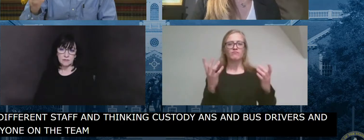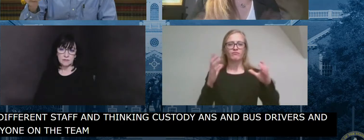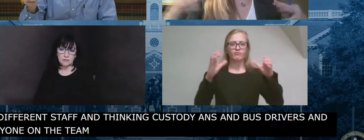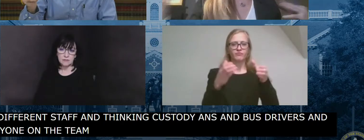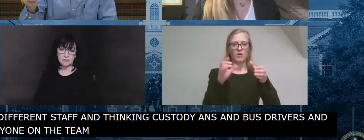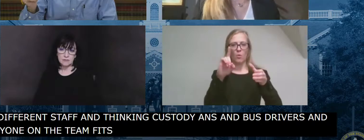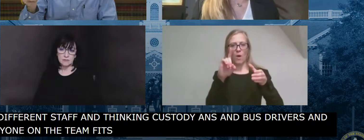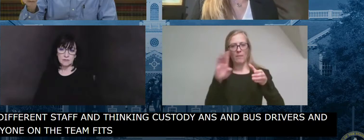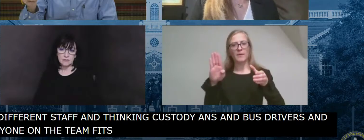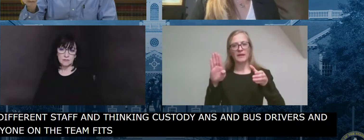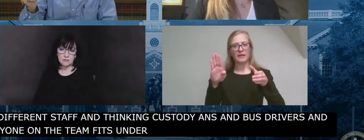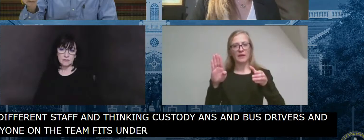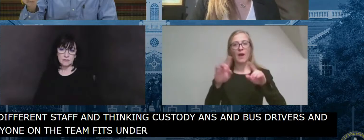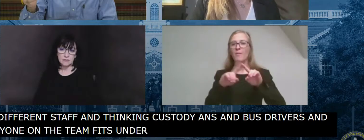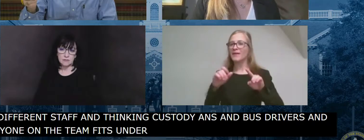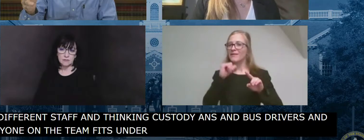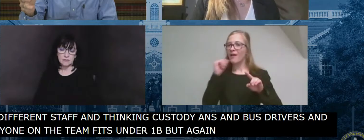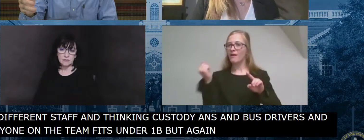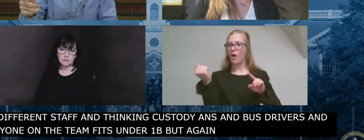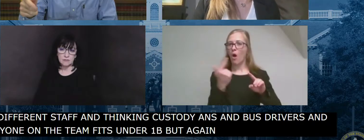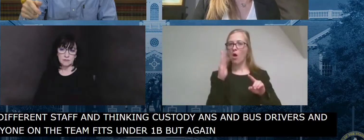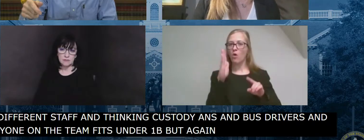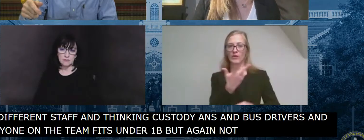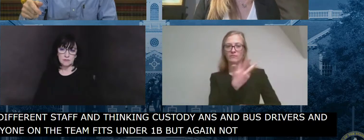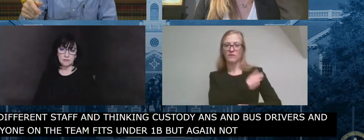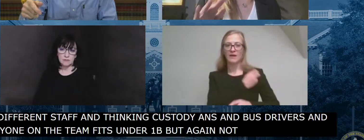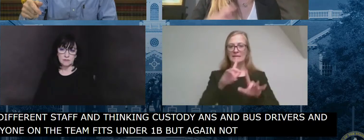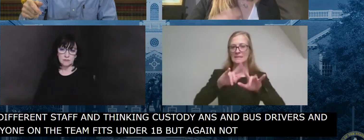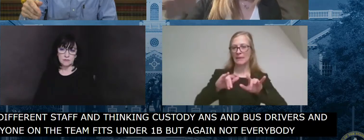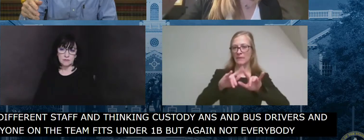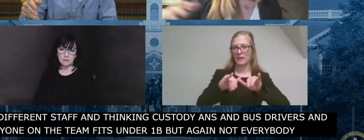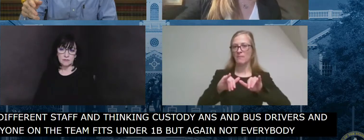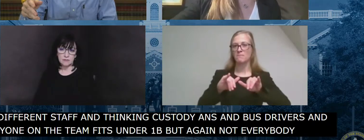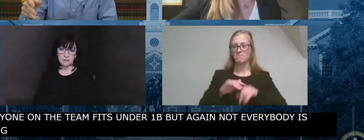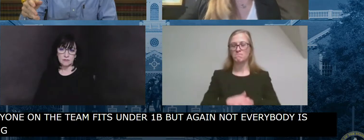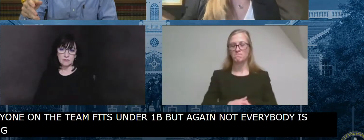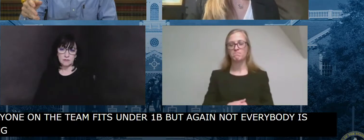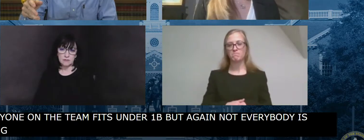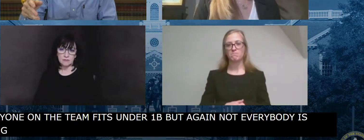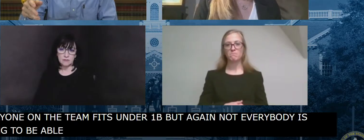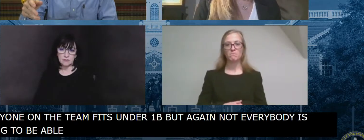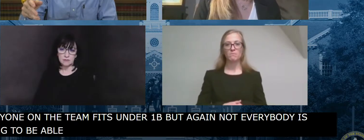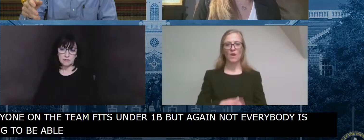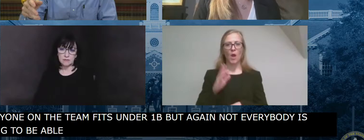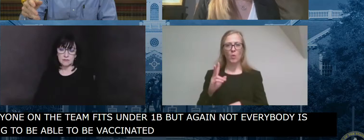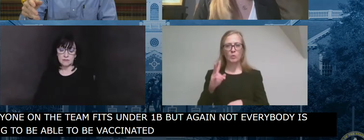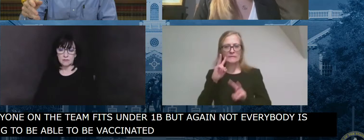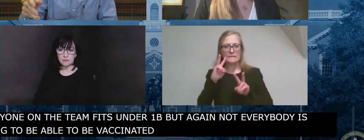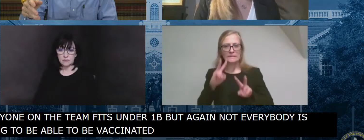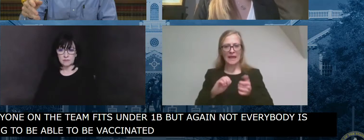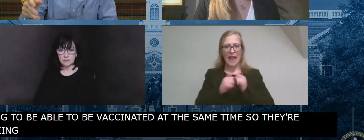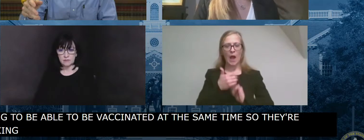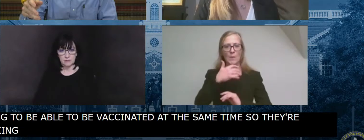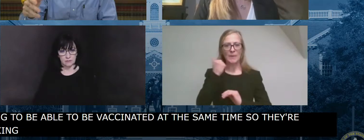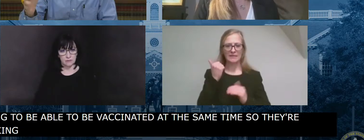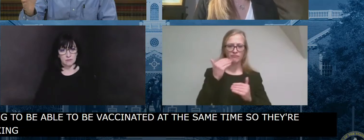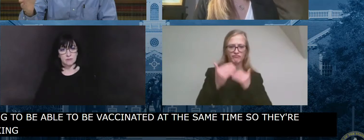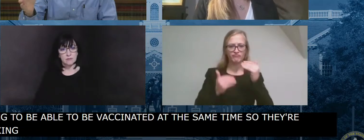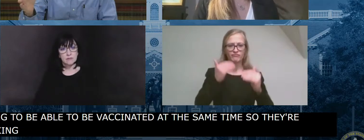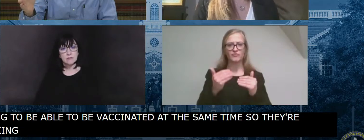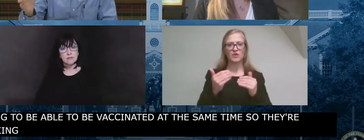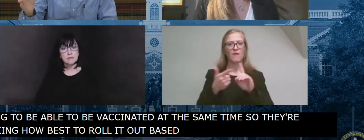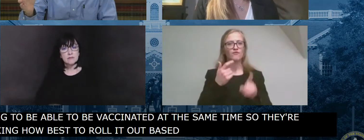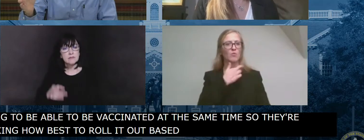But again, not everybody's going to be able to be vaccinated at the same time. So they're looking how best to roll it out, again, based on risk. And